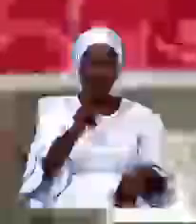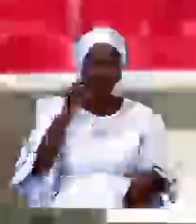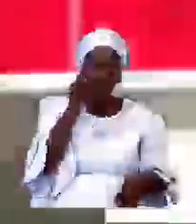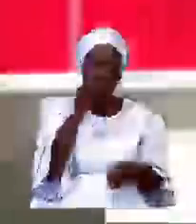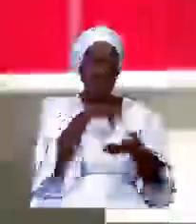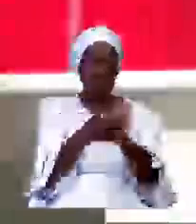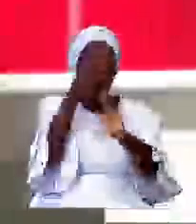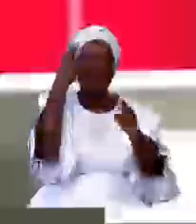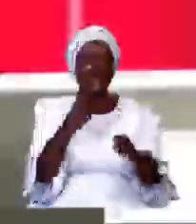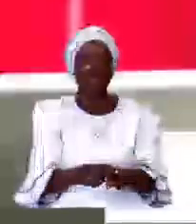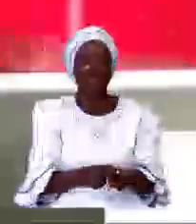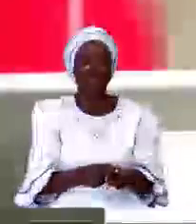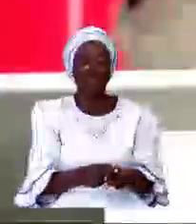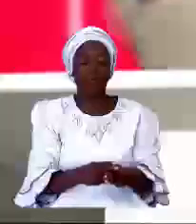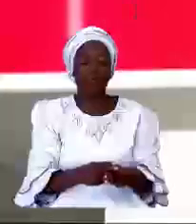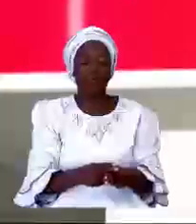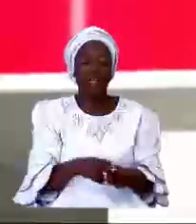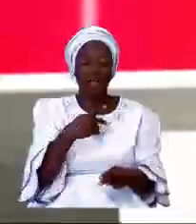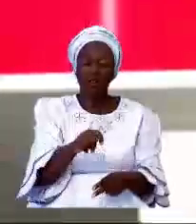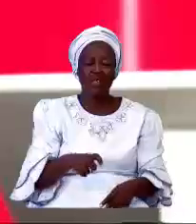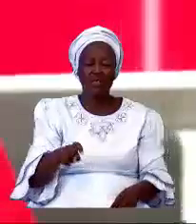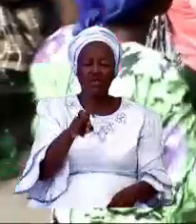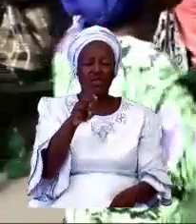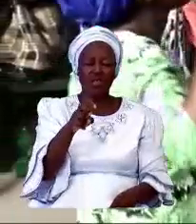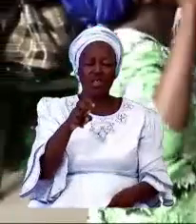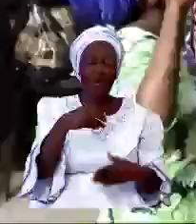there, now you have a future.